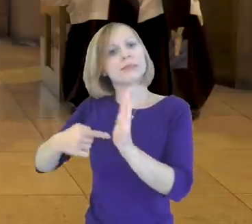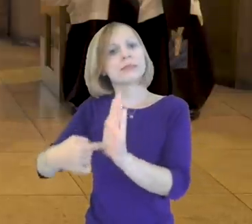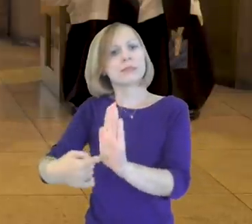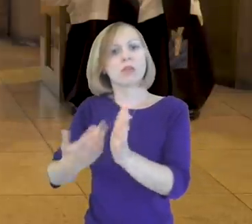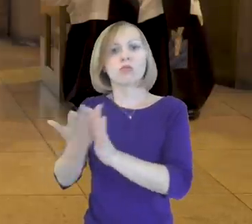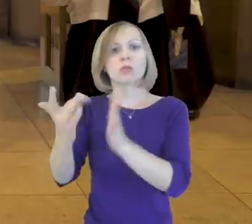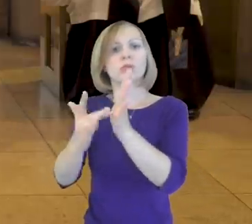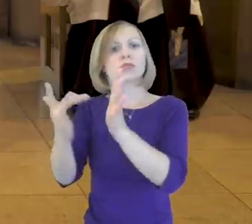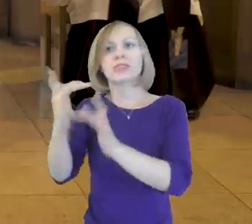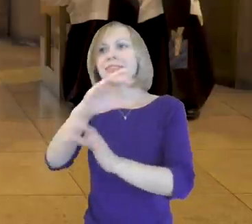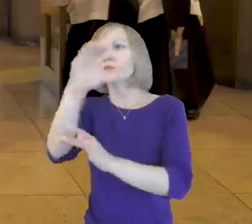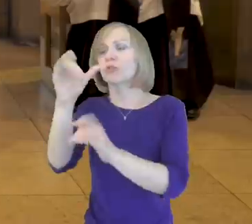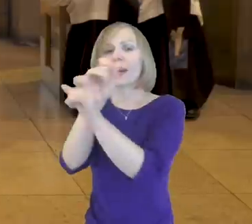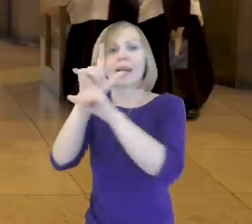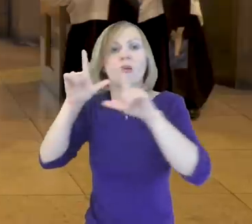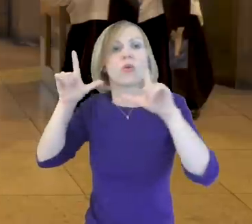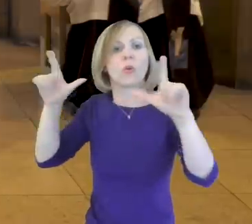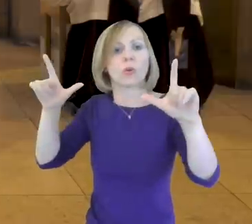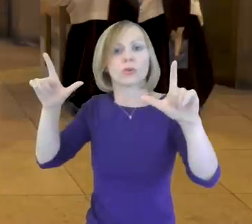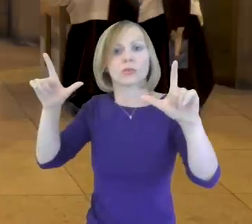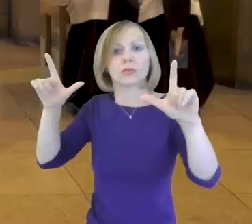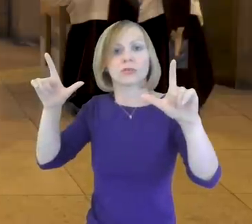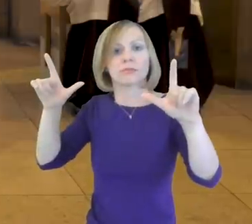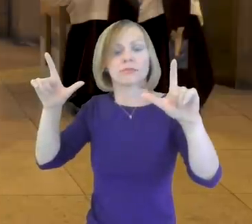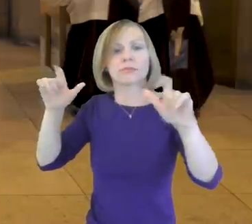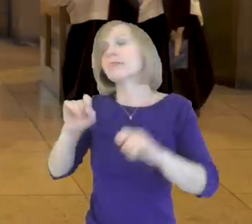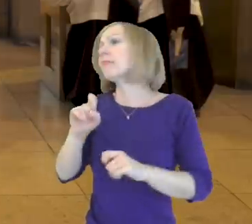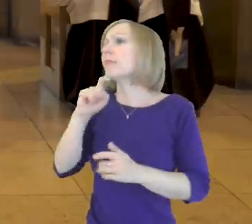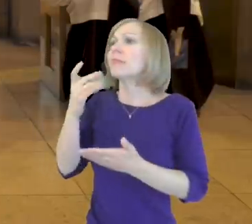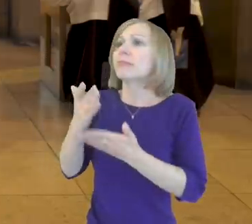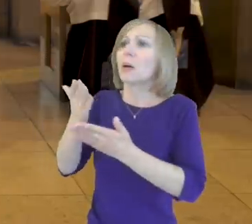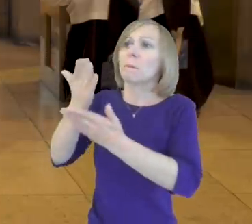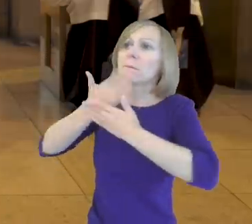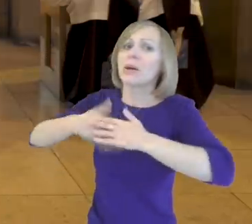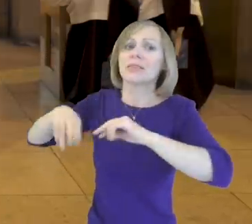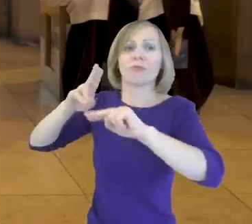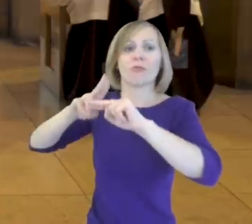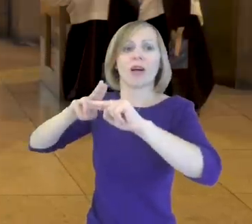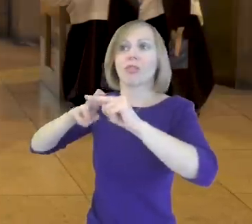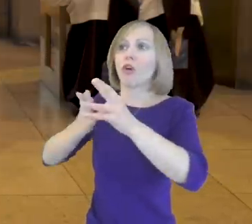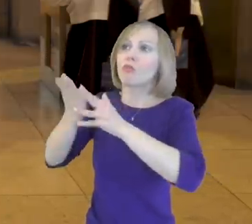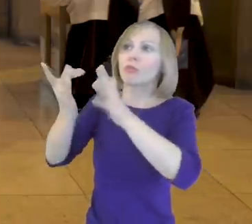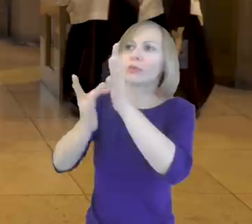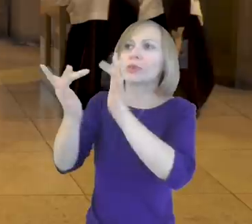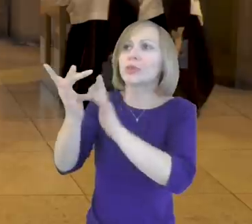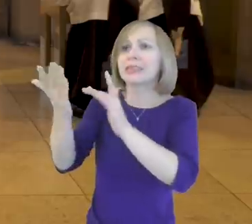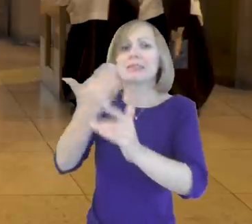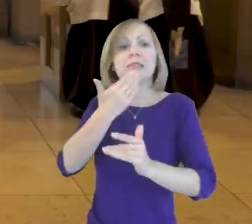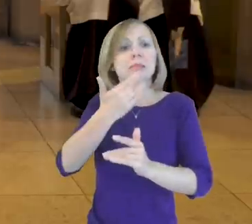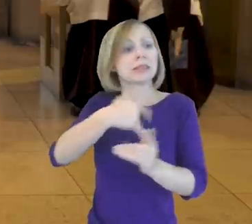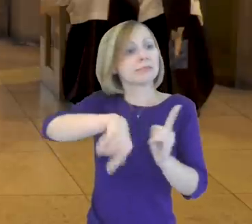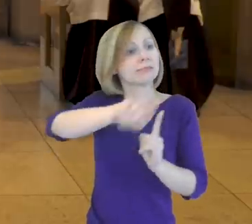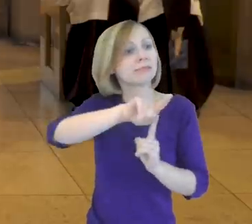in Christ Jesus our Lord. And grant, O most merciful Father, for his sake, that we may